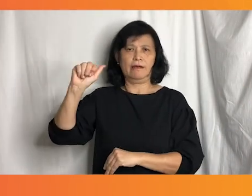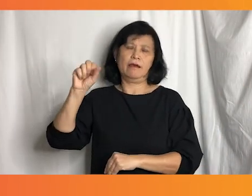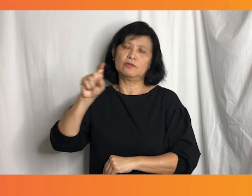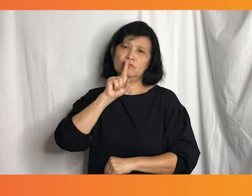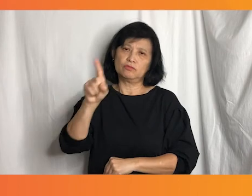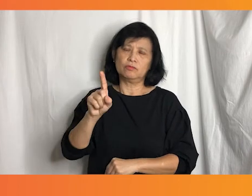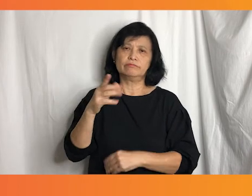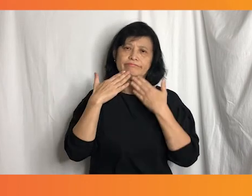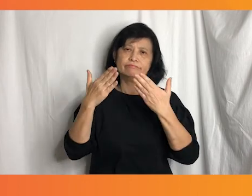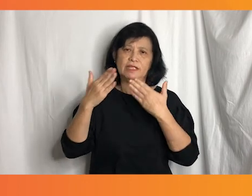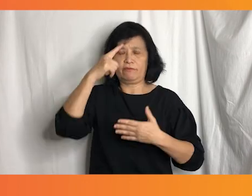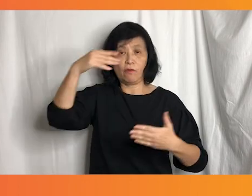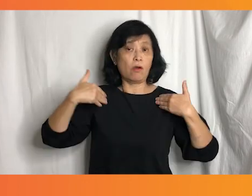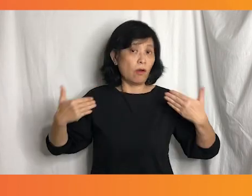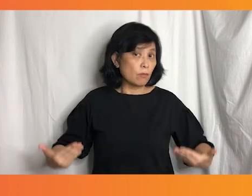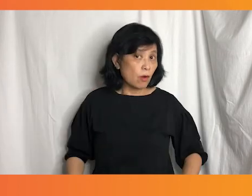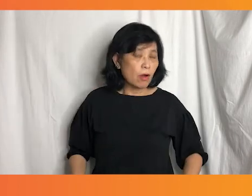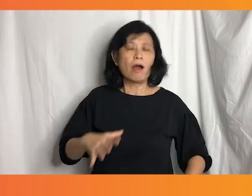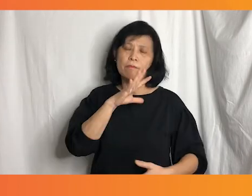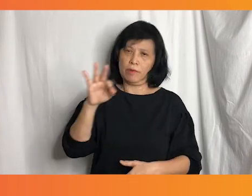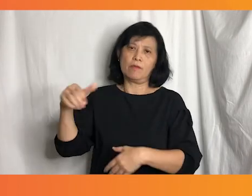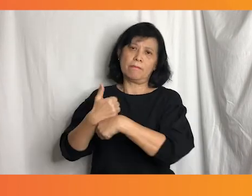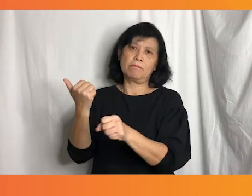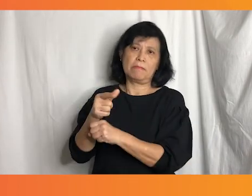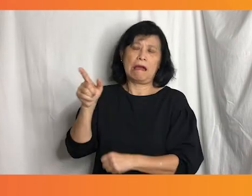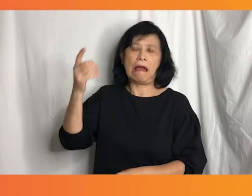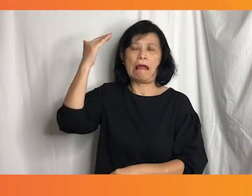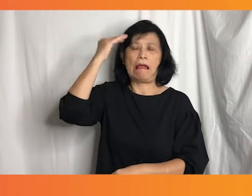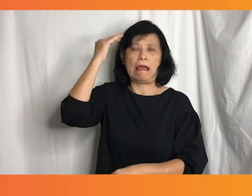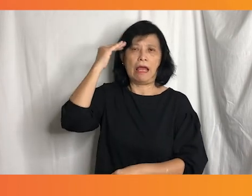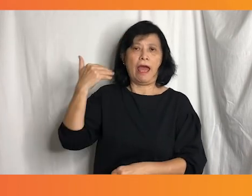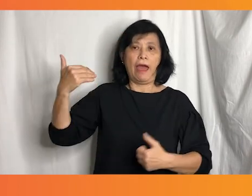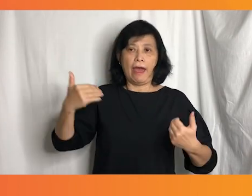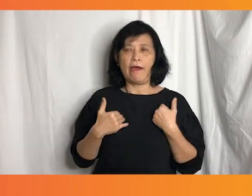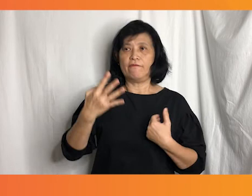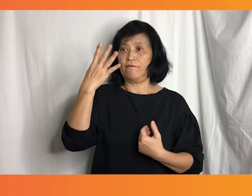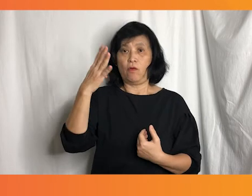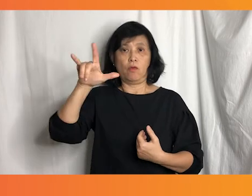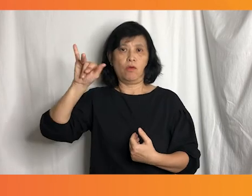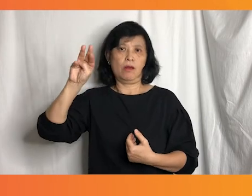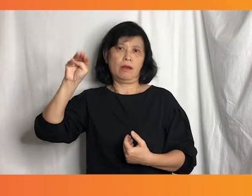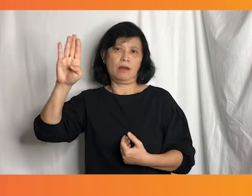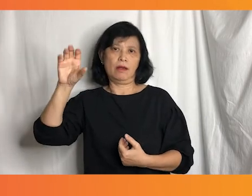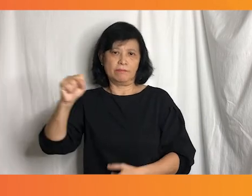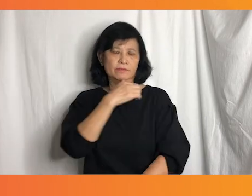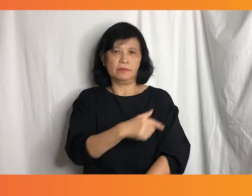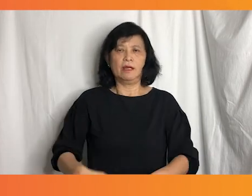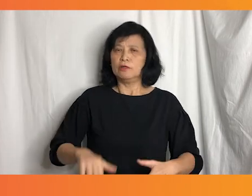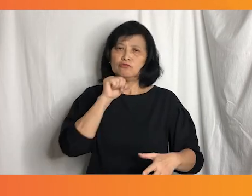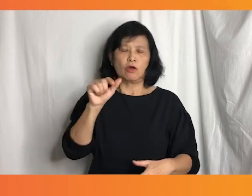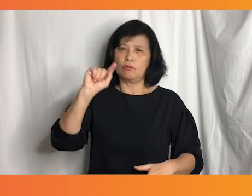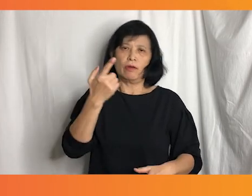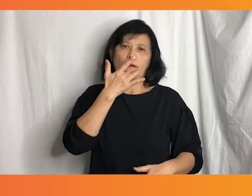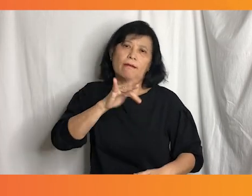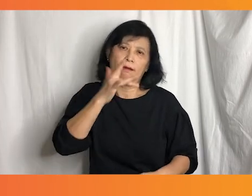her more appreciative of body, right, but you also got her to realize that having the 4 limbs is never a privilege, that she should take